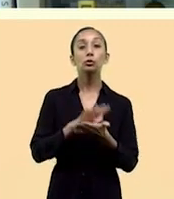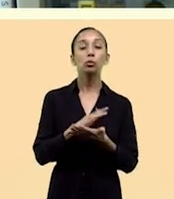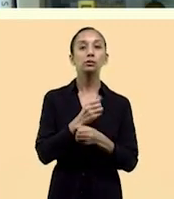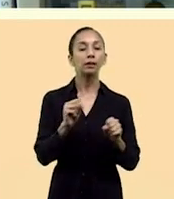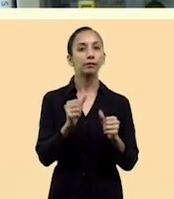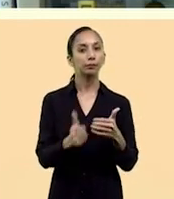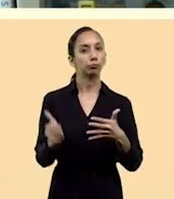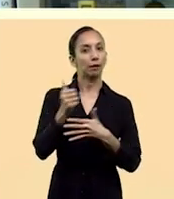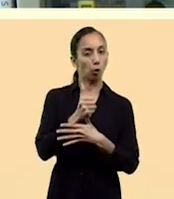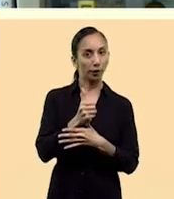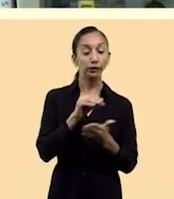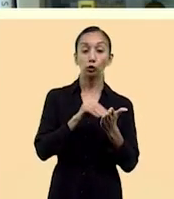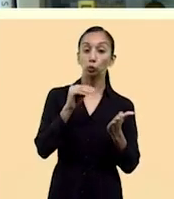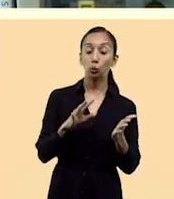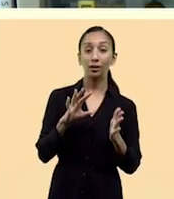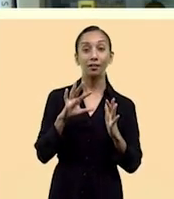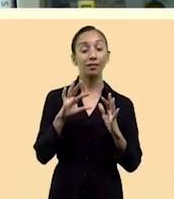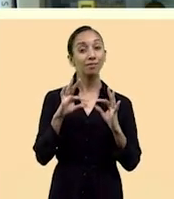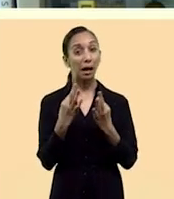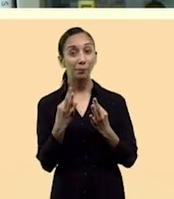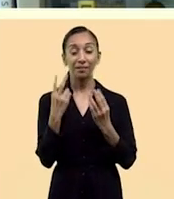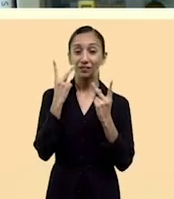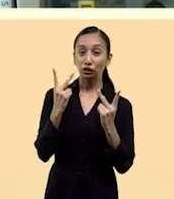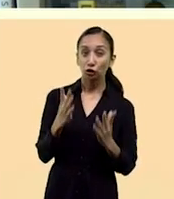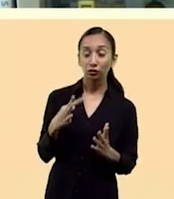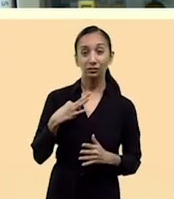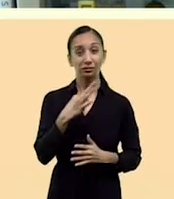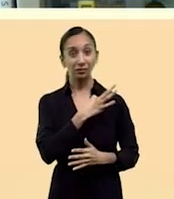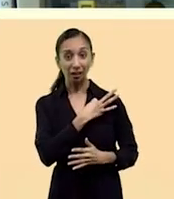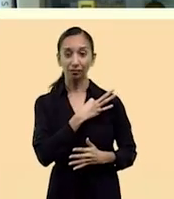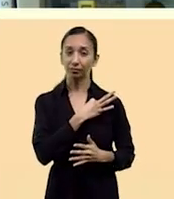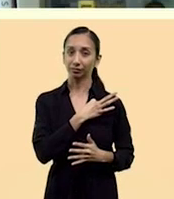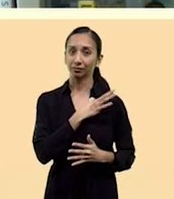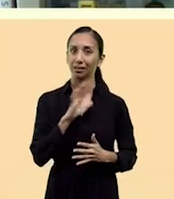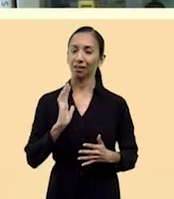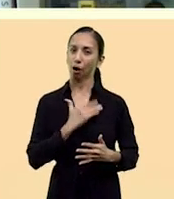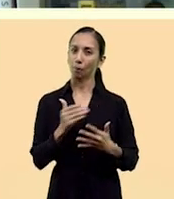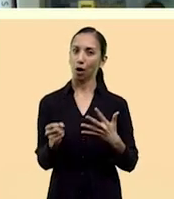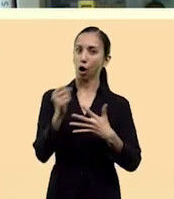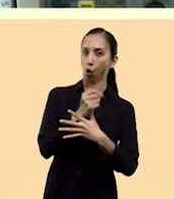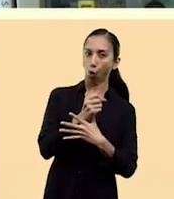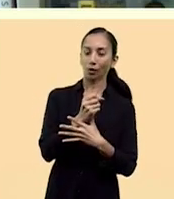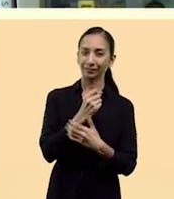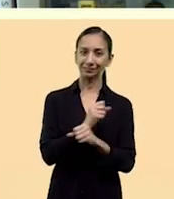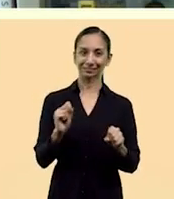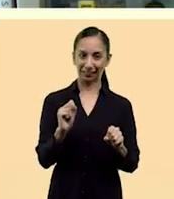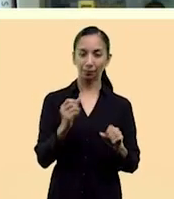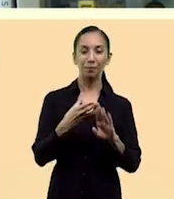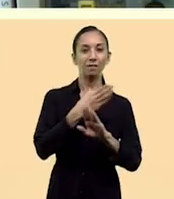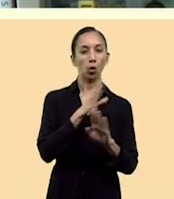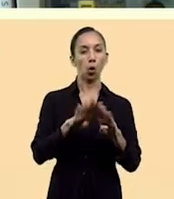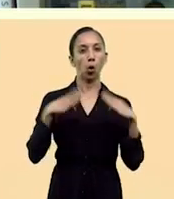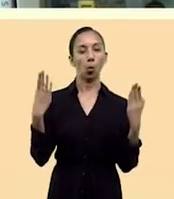community, students, staff, families, and visitors, a priority as we plan to reopen school facilities.